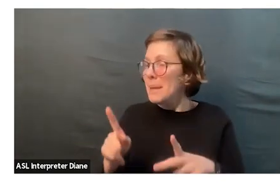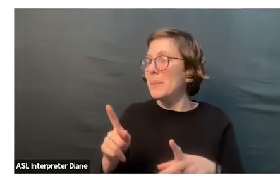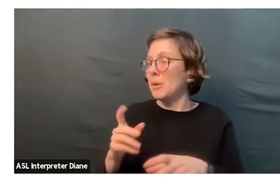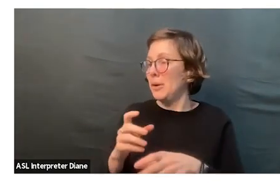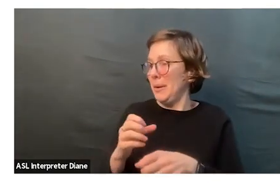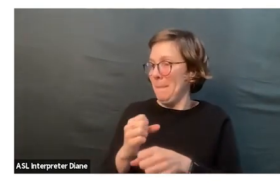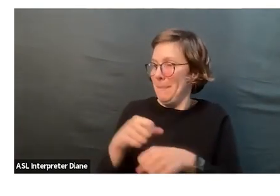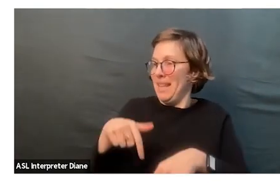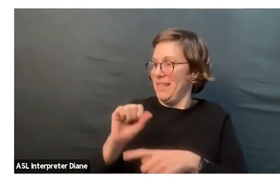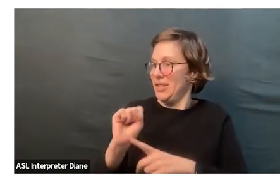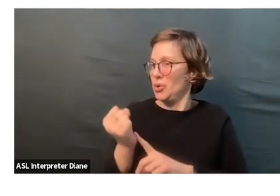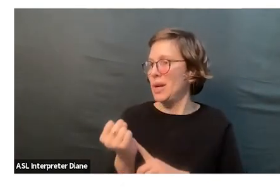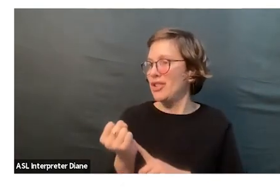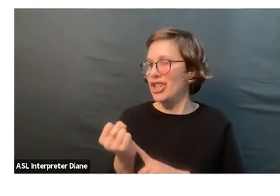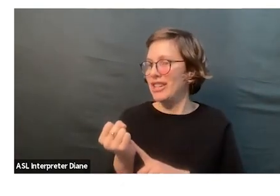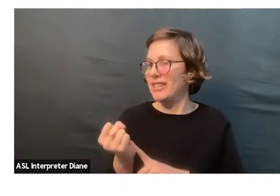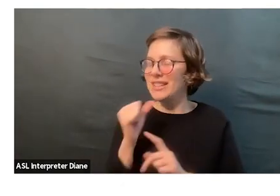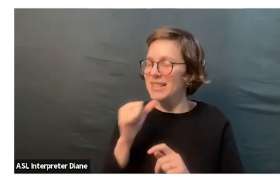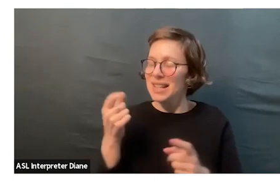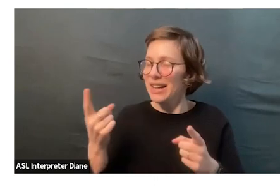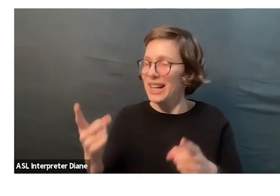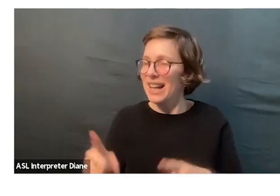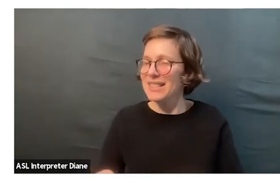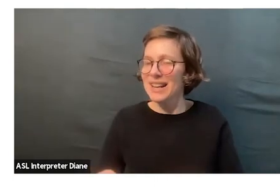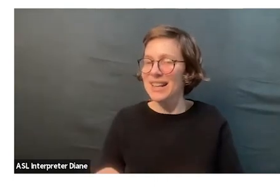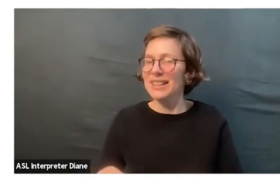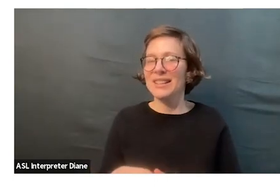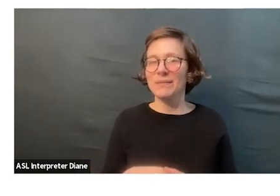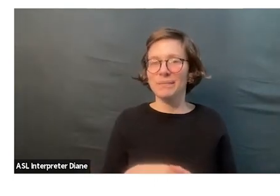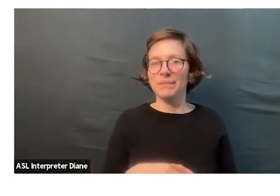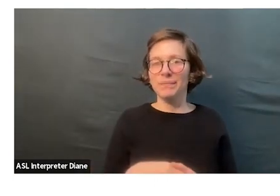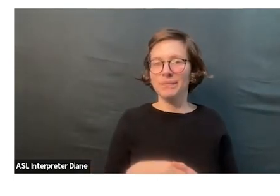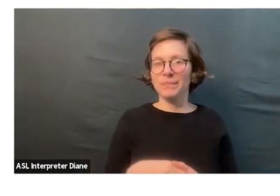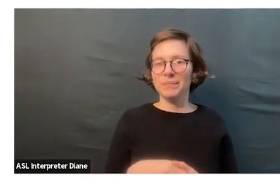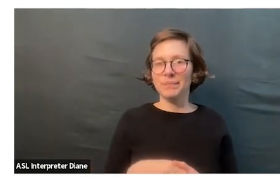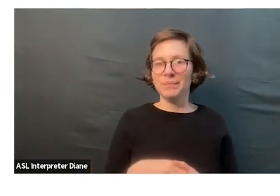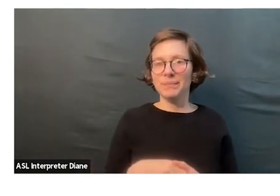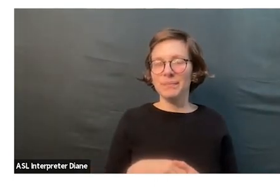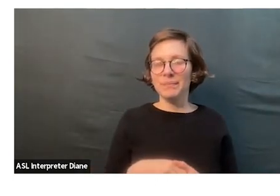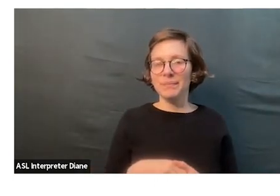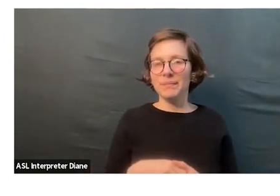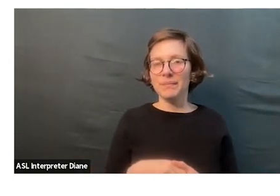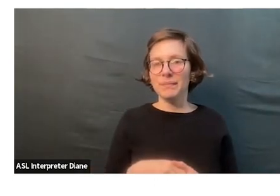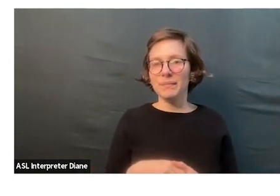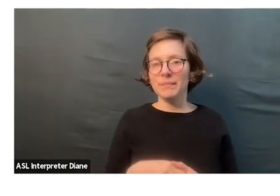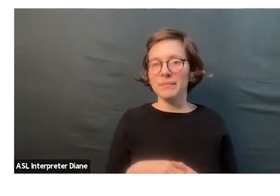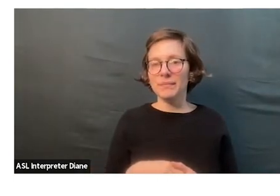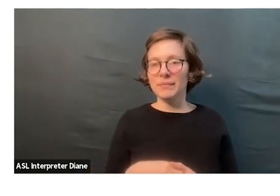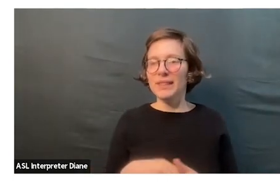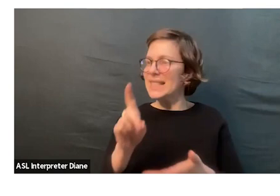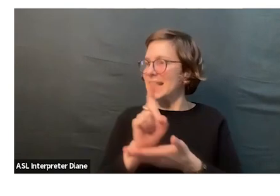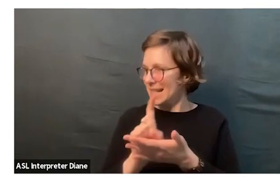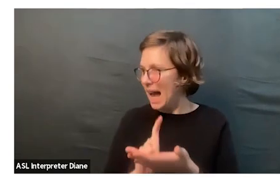abstract kind of bad luck that they're doomed to deal with is a myth. You know, a lot of